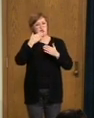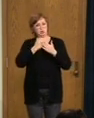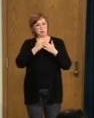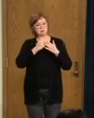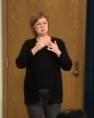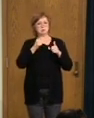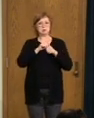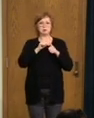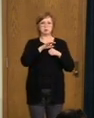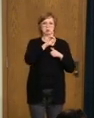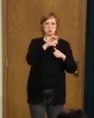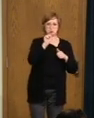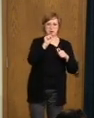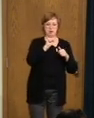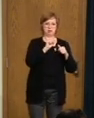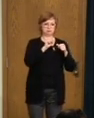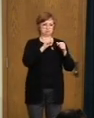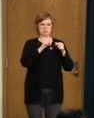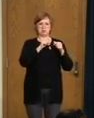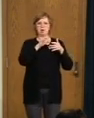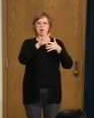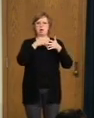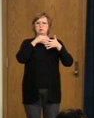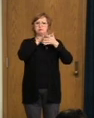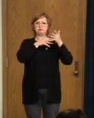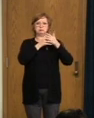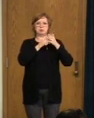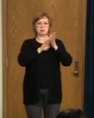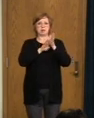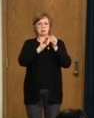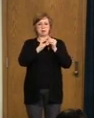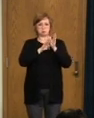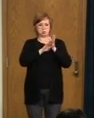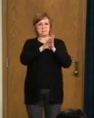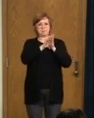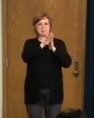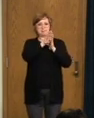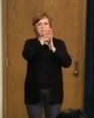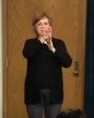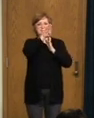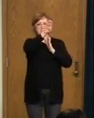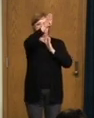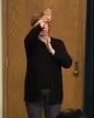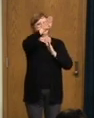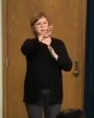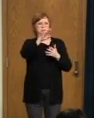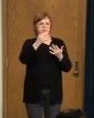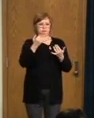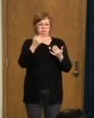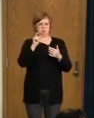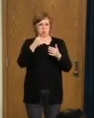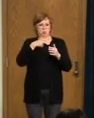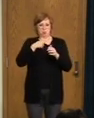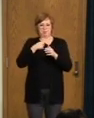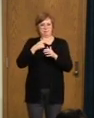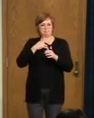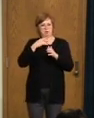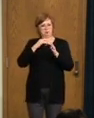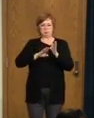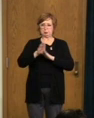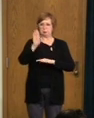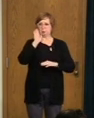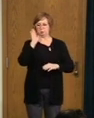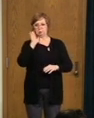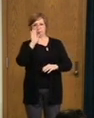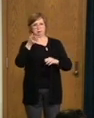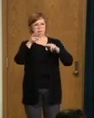graphs that he had put out, the rate of growth has been plateaued. In fact, today, I believe if I'm not mistaken, our active case count on the